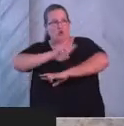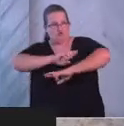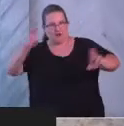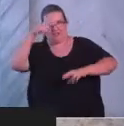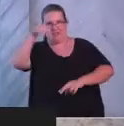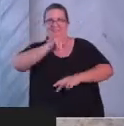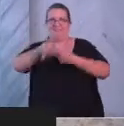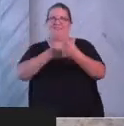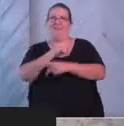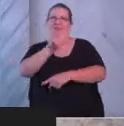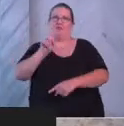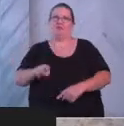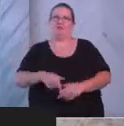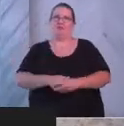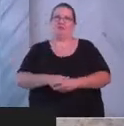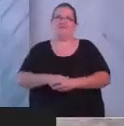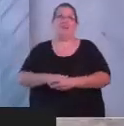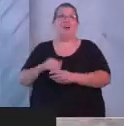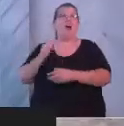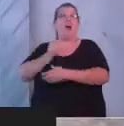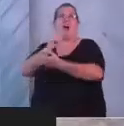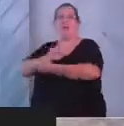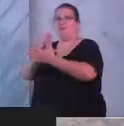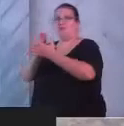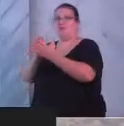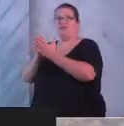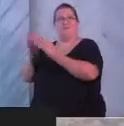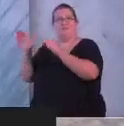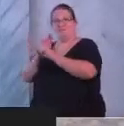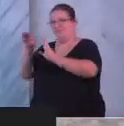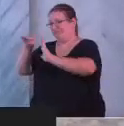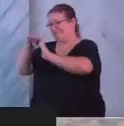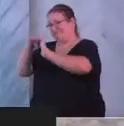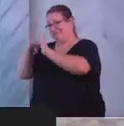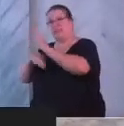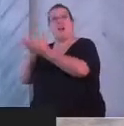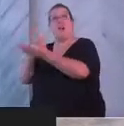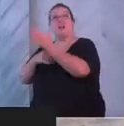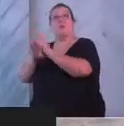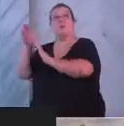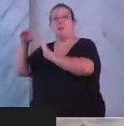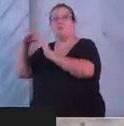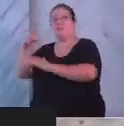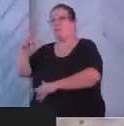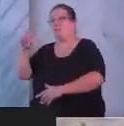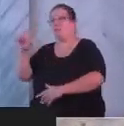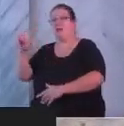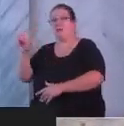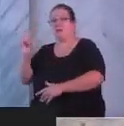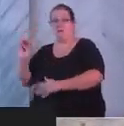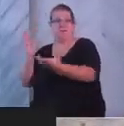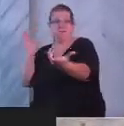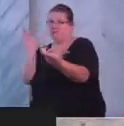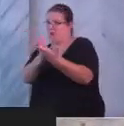of question. And our platform is full of incentives. Our economic development platform is aligned with this. Our